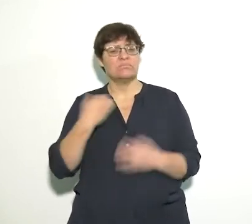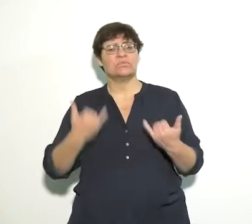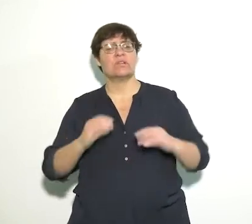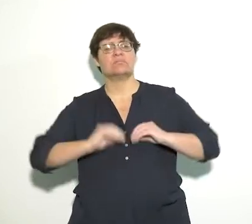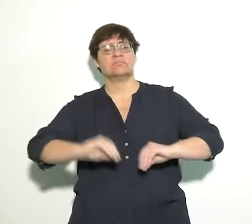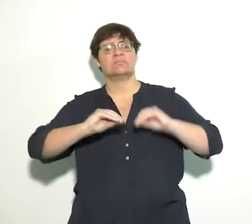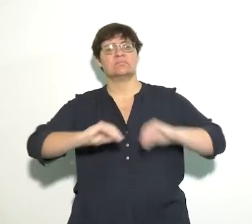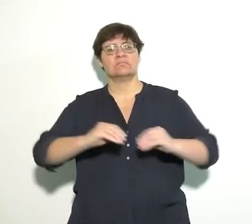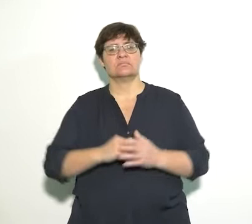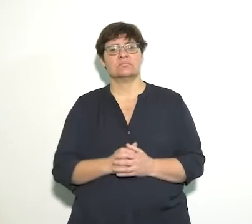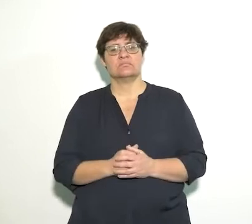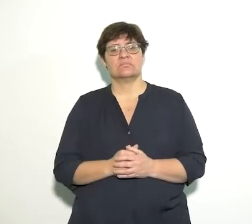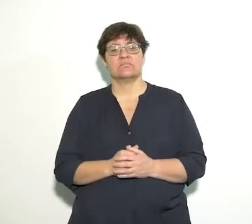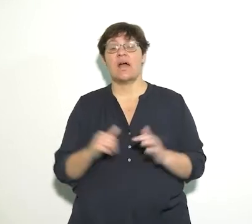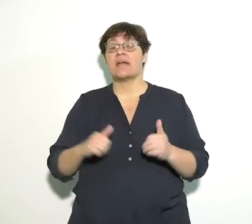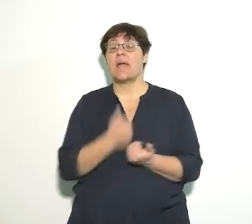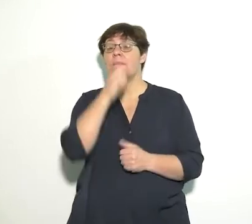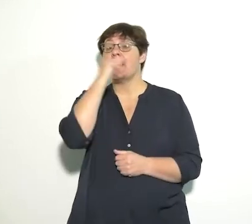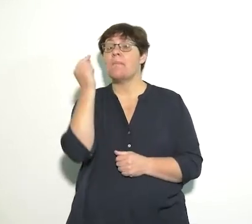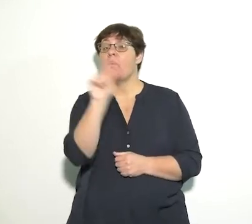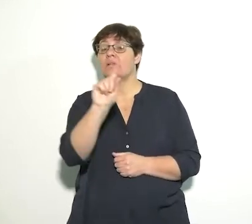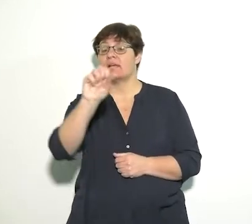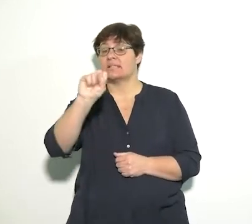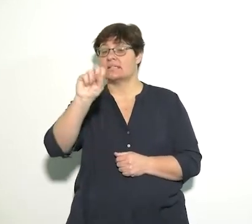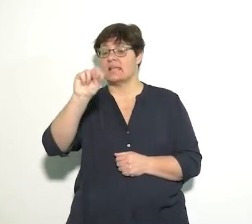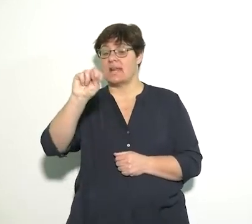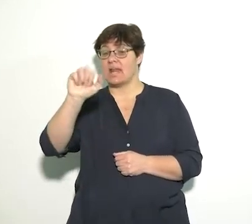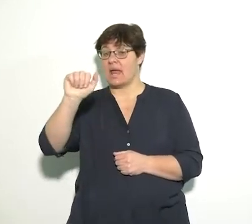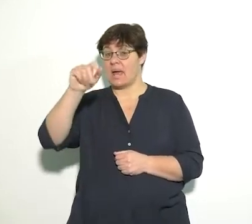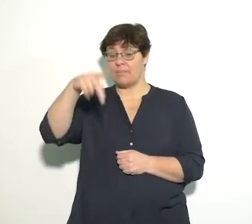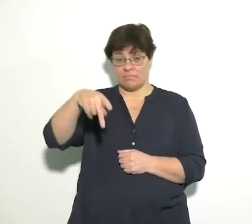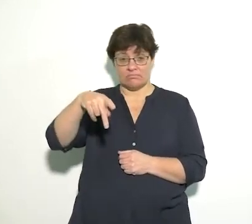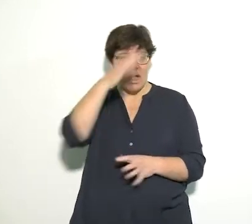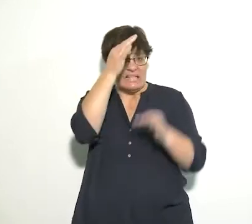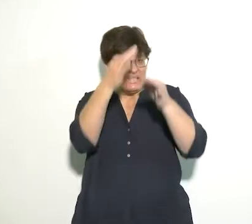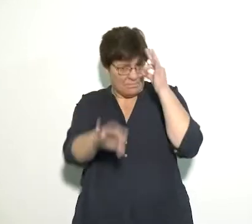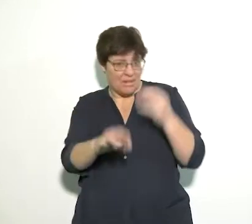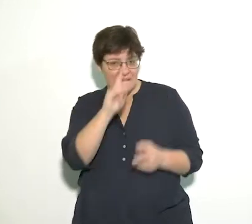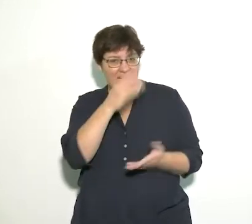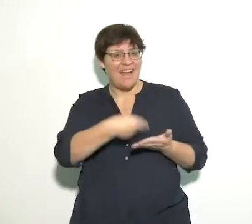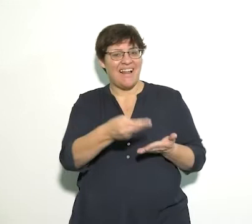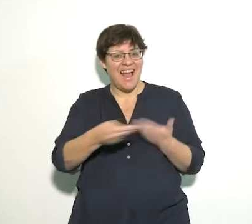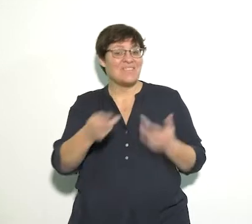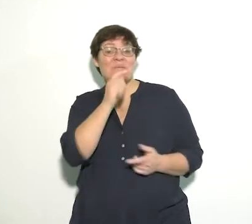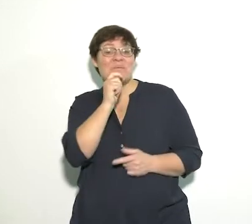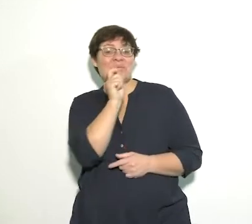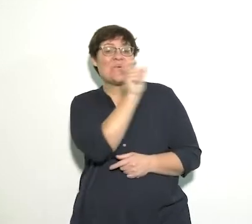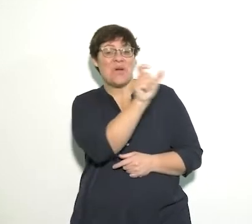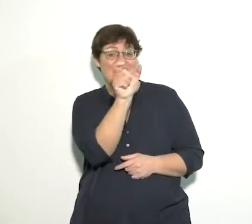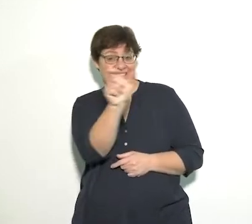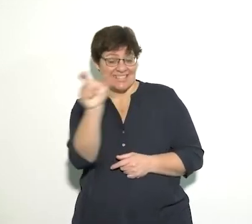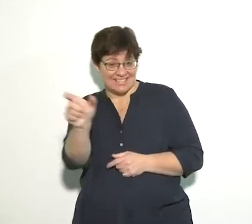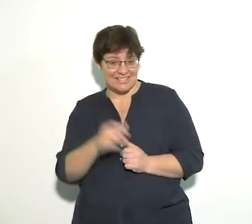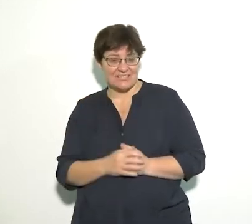going to teach you how to make a game called Snap. And it's simple because we're going to just make cards using our words.